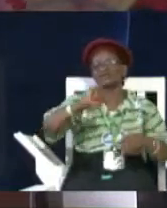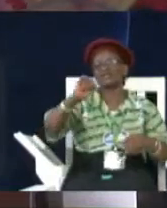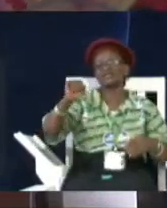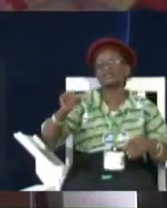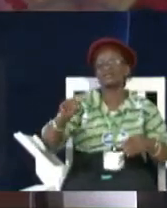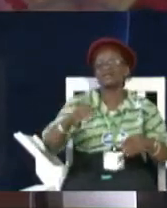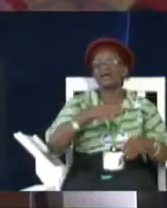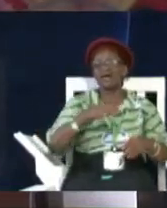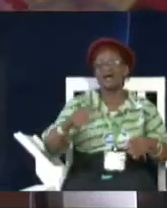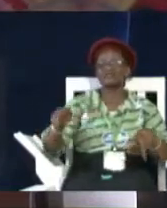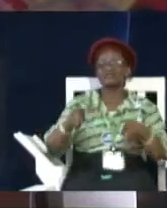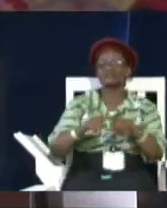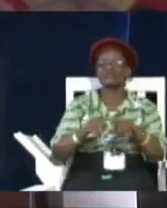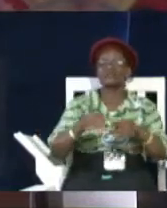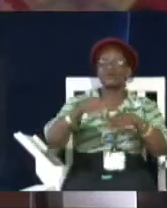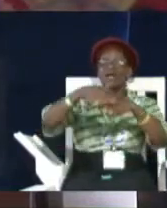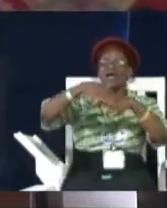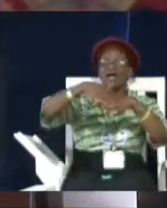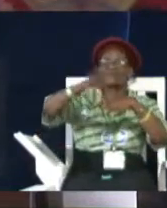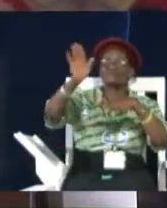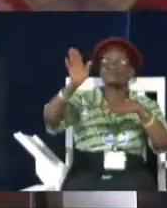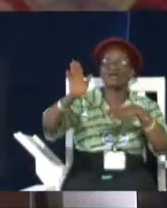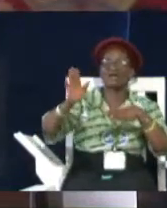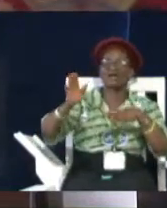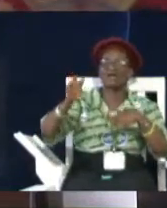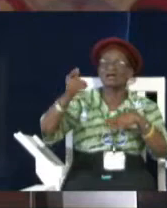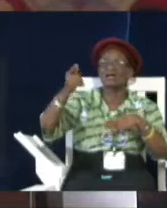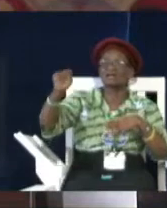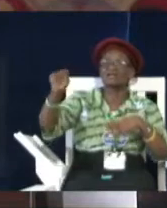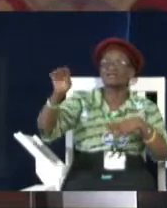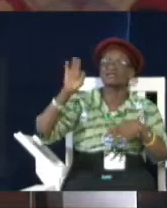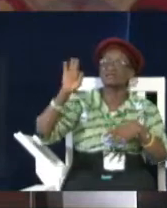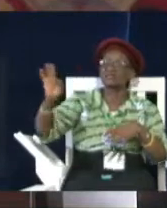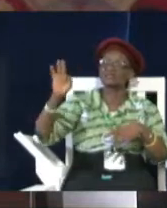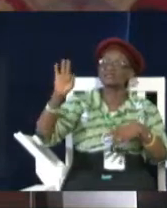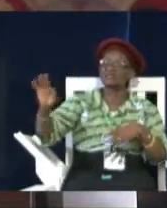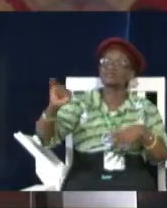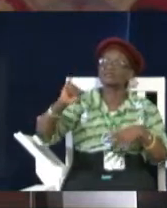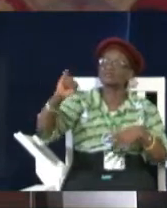And so after the preaching tomorrow,